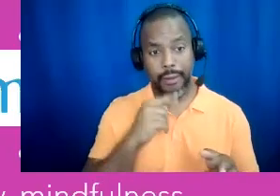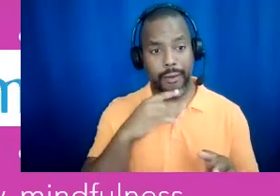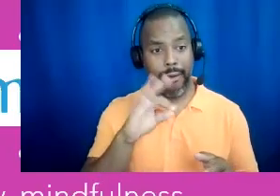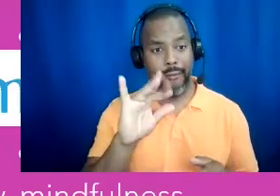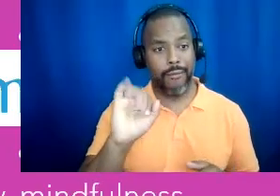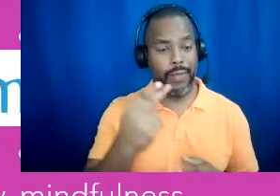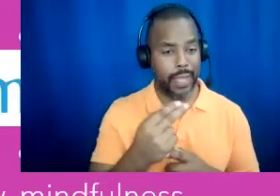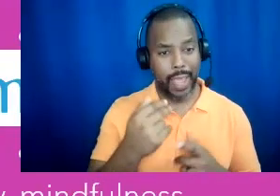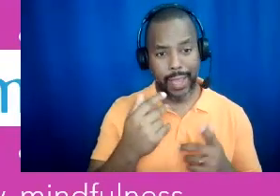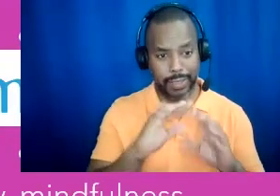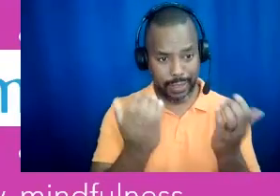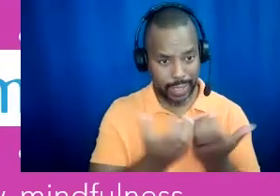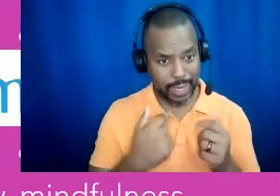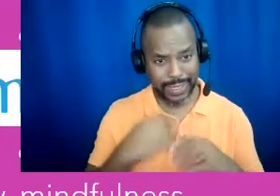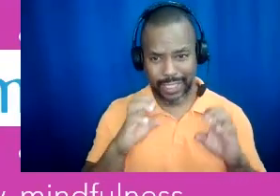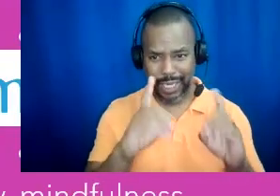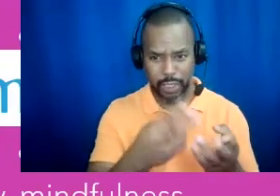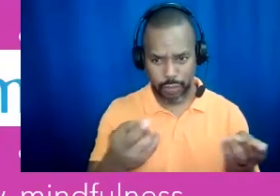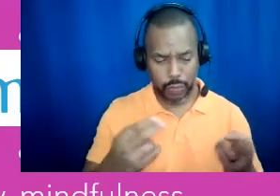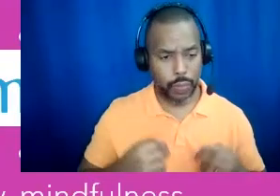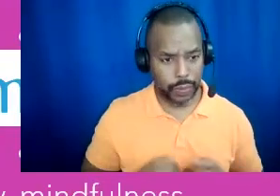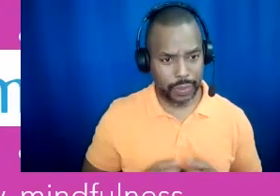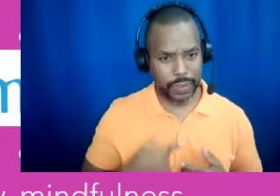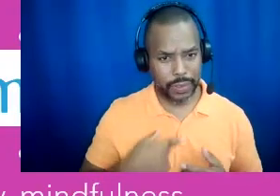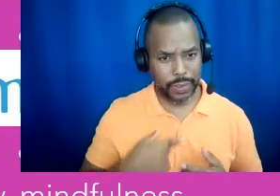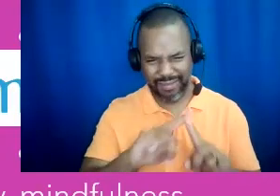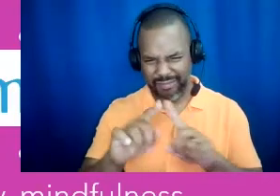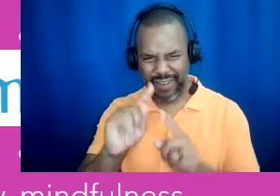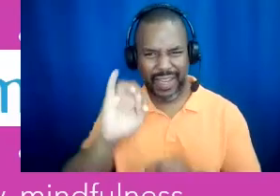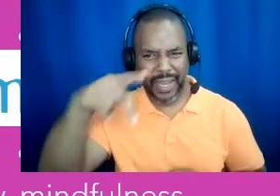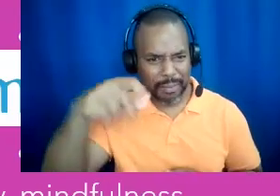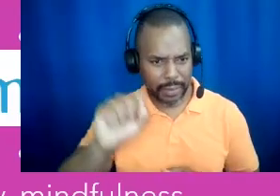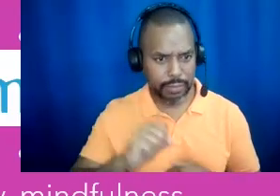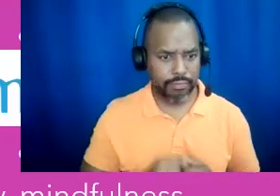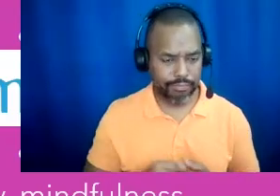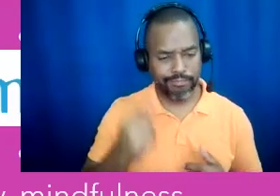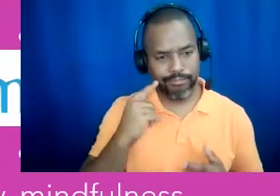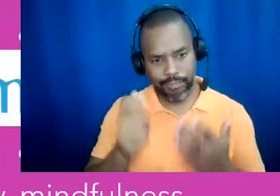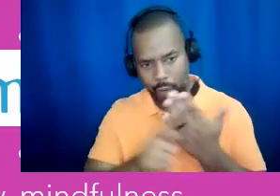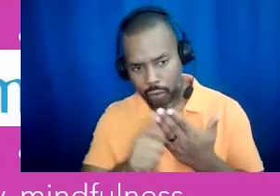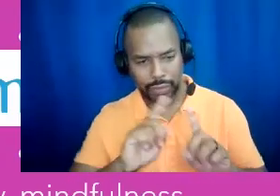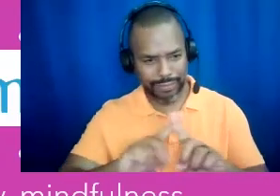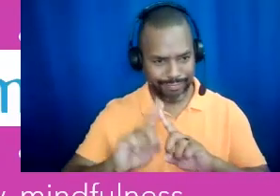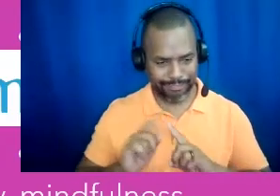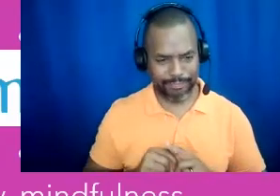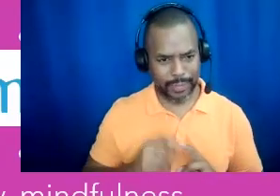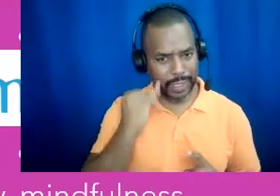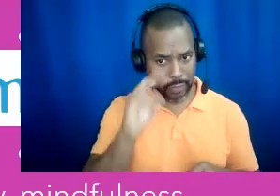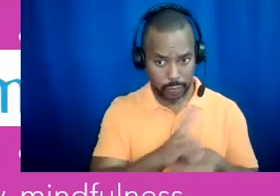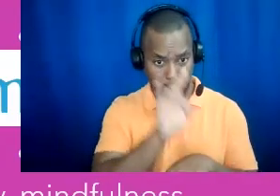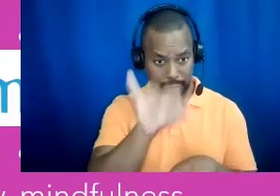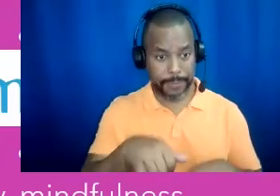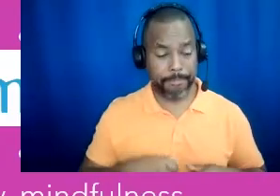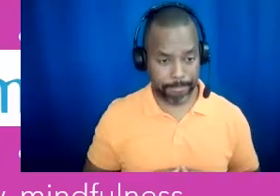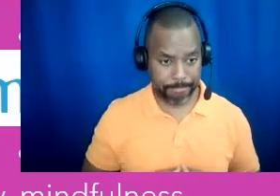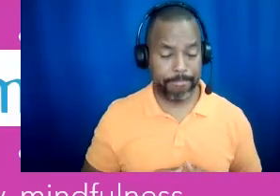do educational resources where you can access a lot of tip sheets, you can access articles or videos if that's what you want to use.